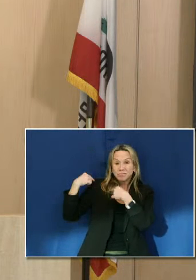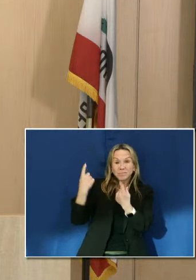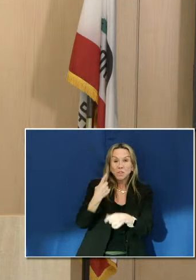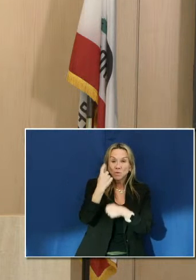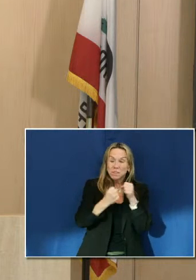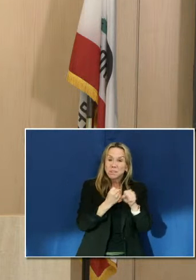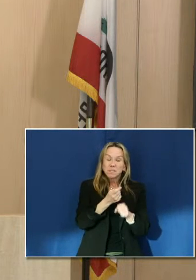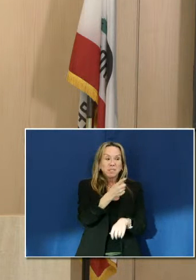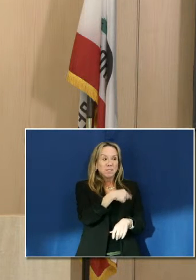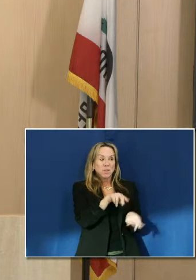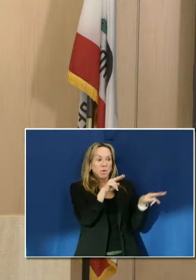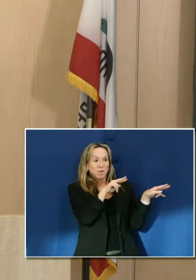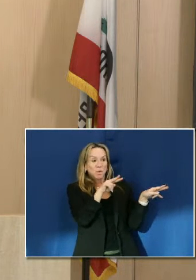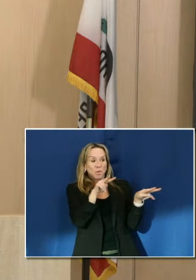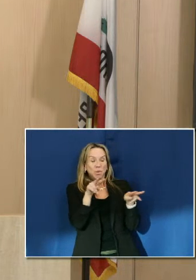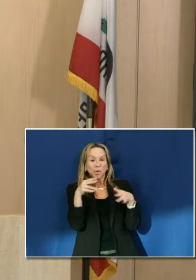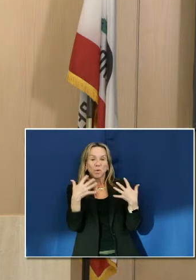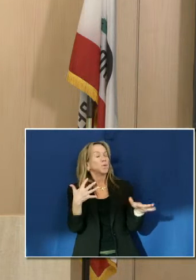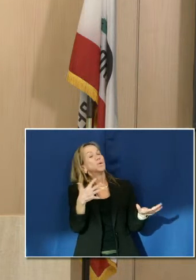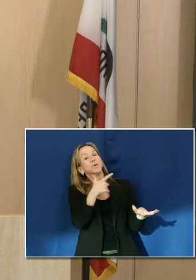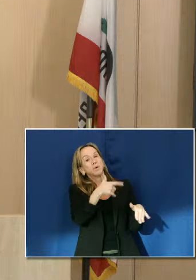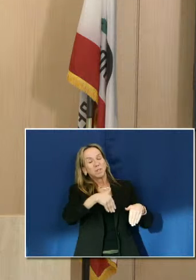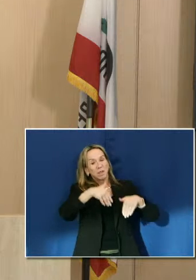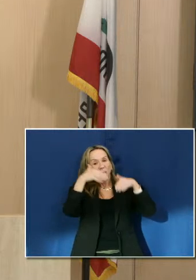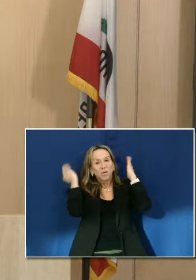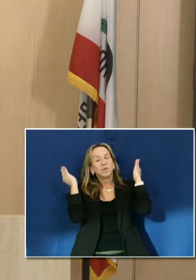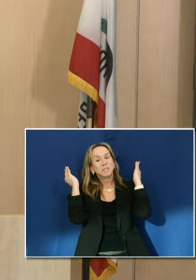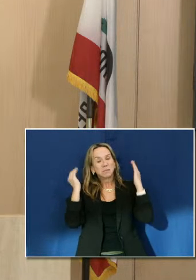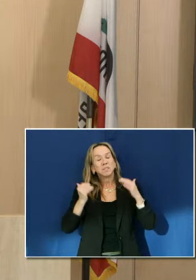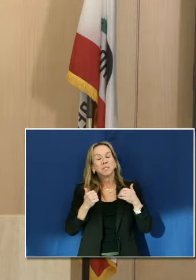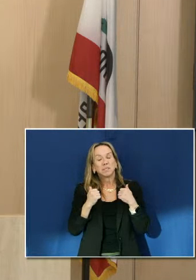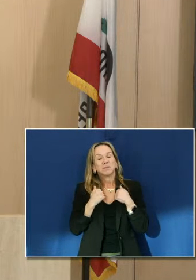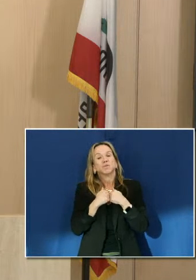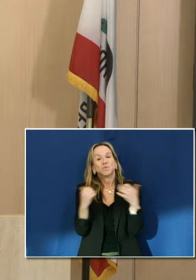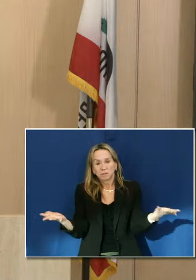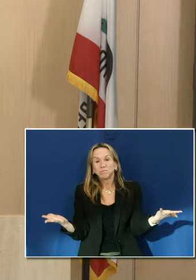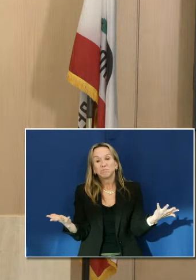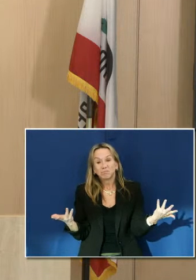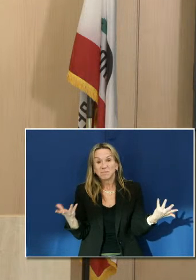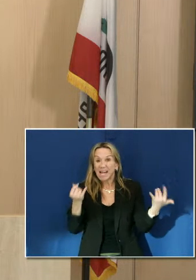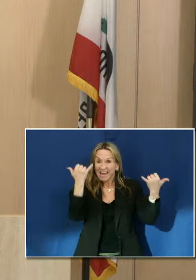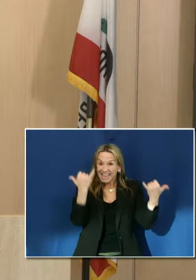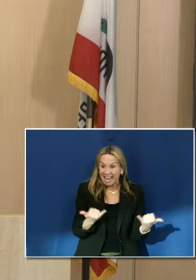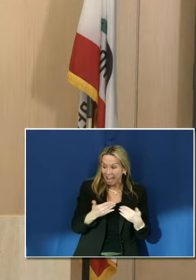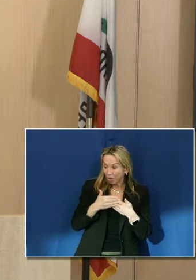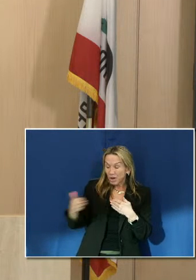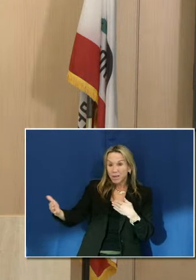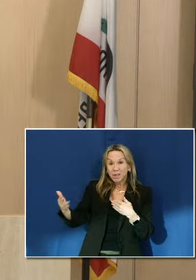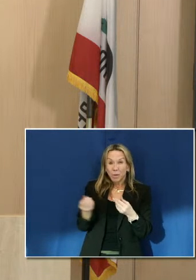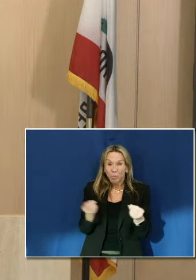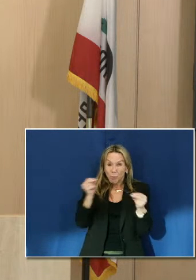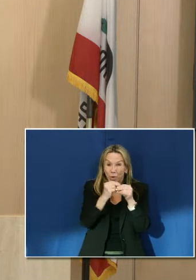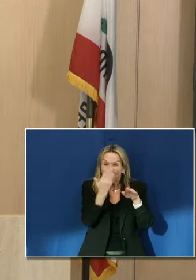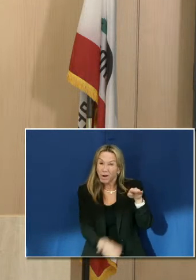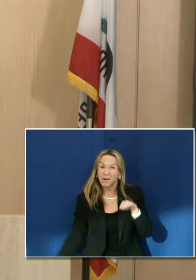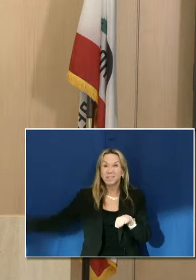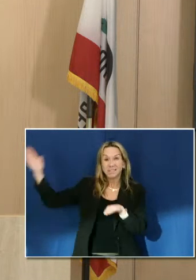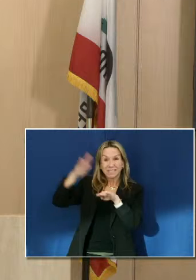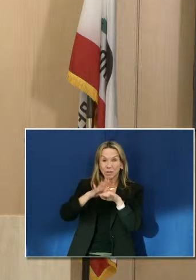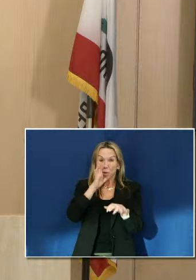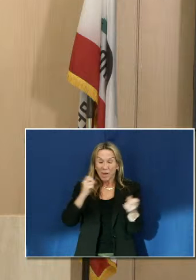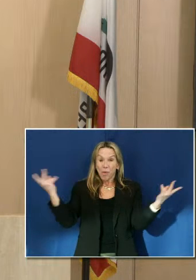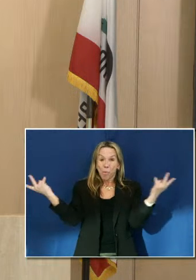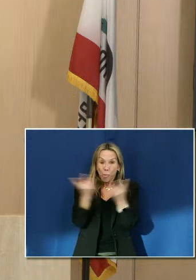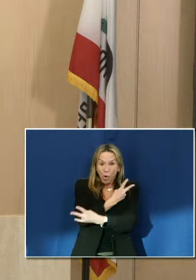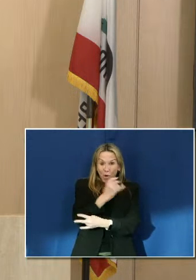tired, they're overwhelmed, and here's what they are presented with. They are now faced with the worst of this